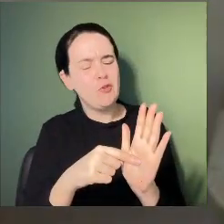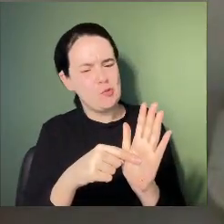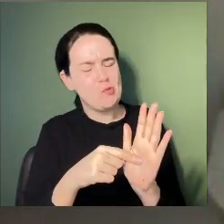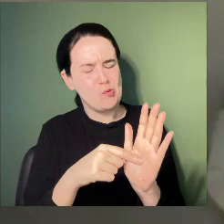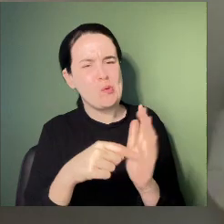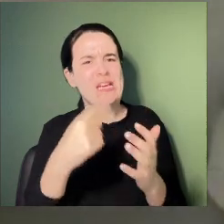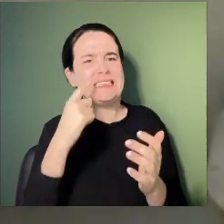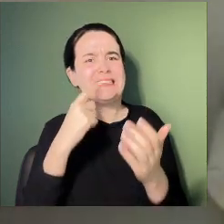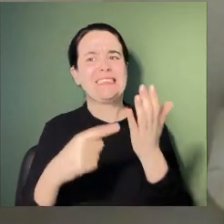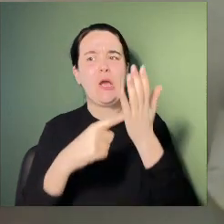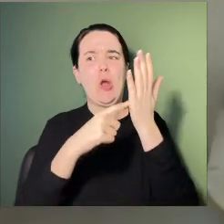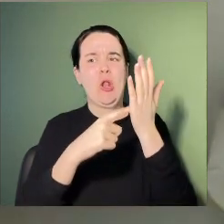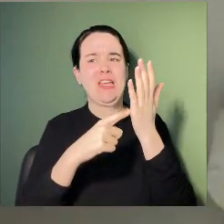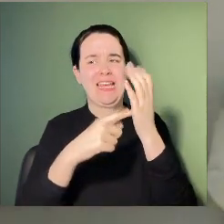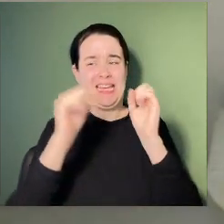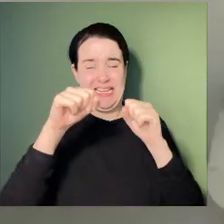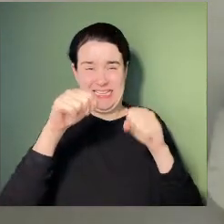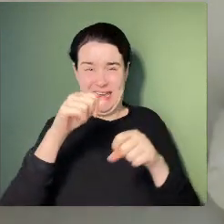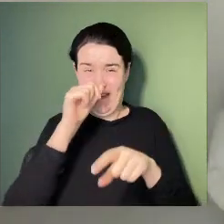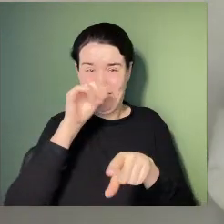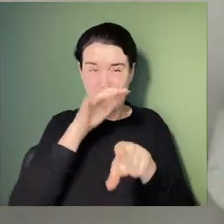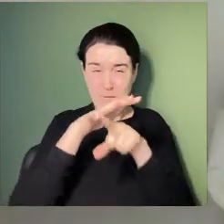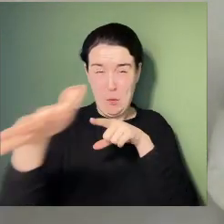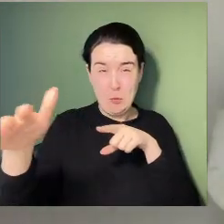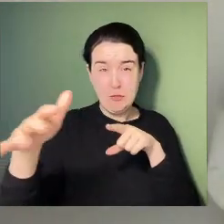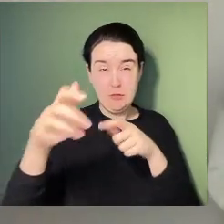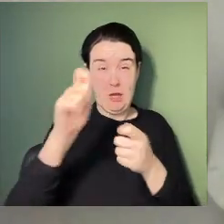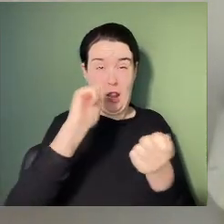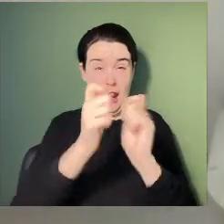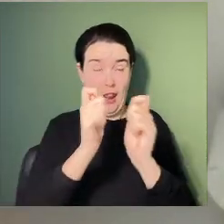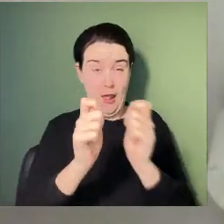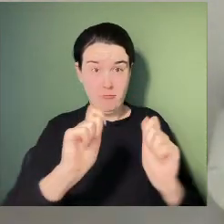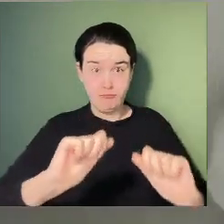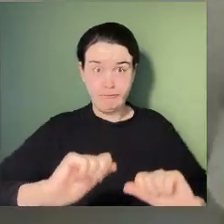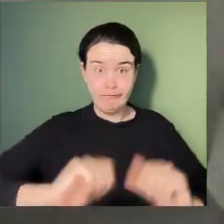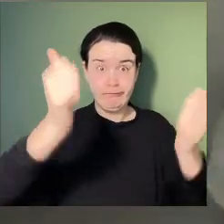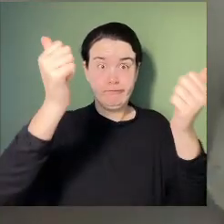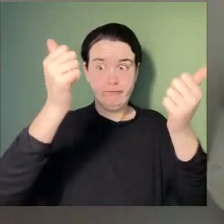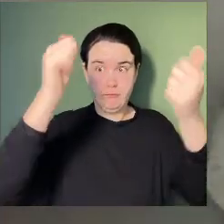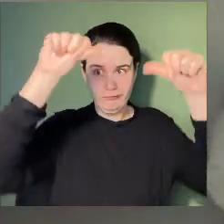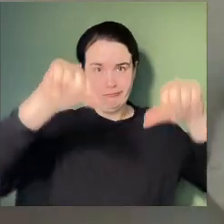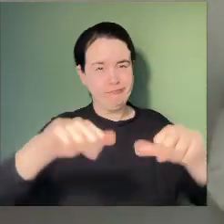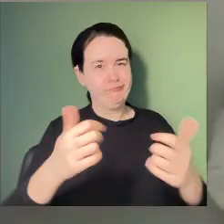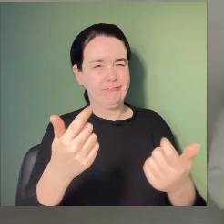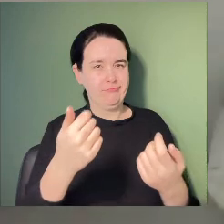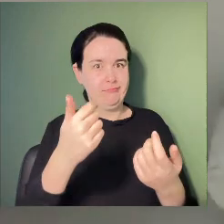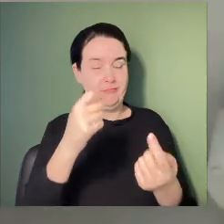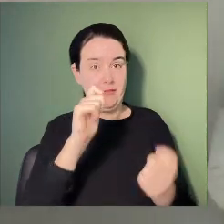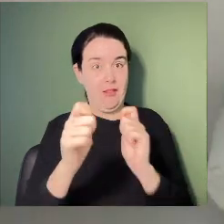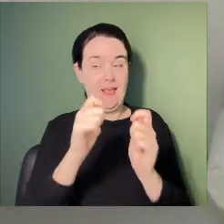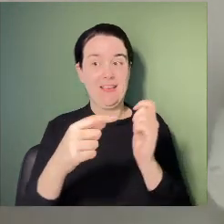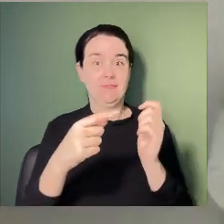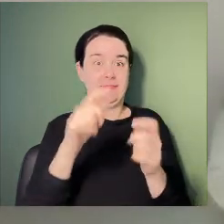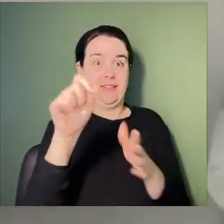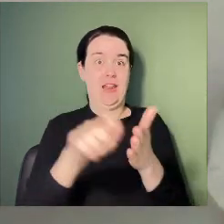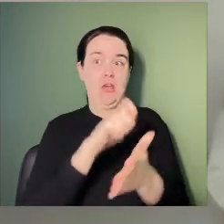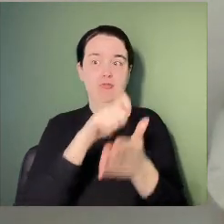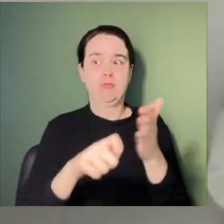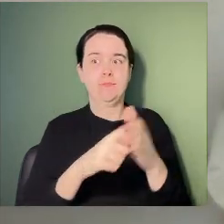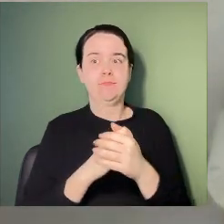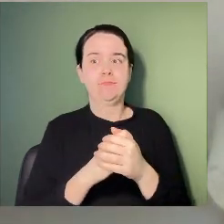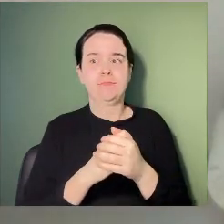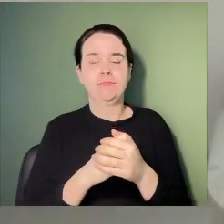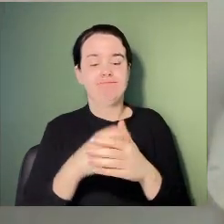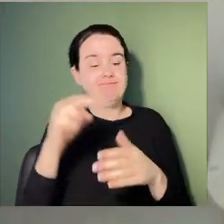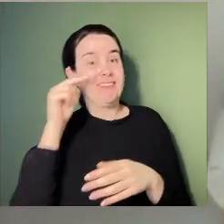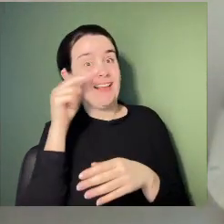to enhance democratic process from the several elections that have held in Africa, like the Nigeria election that held, the